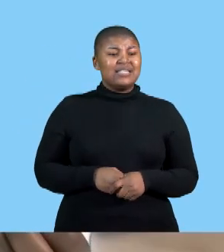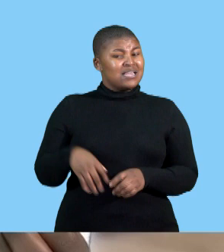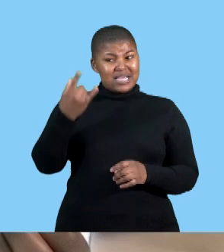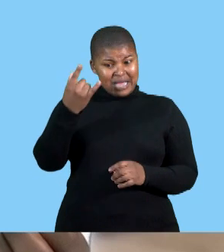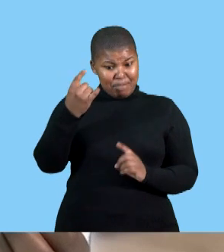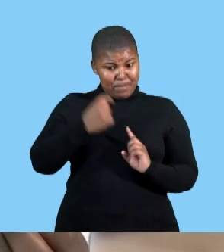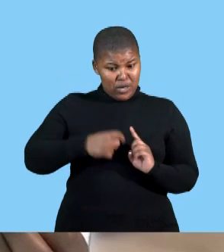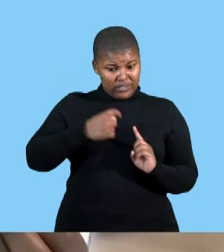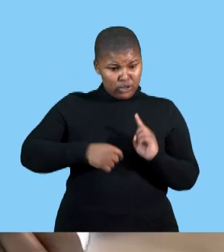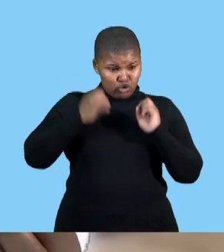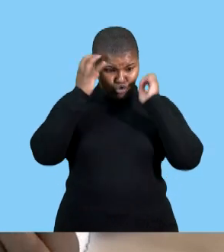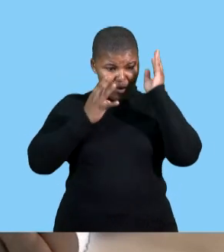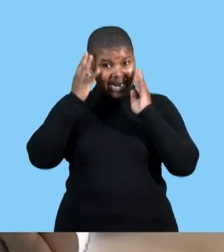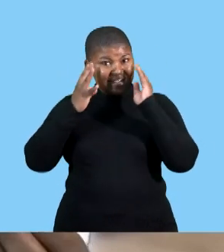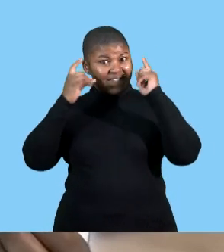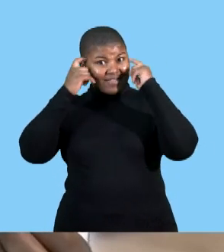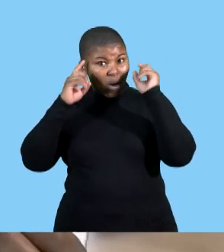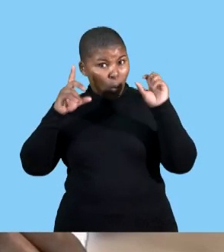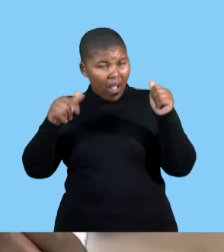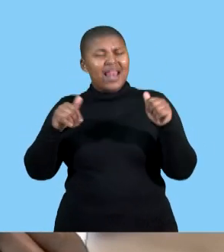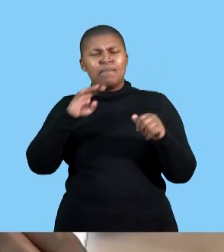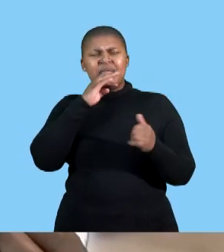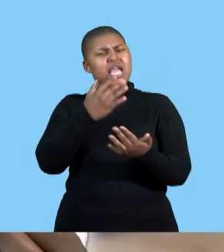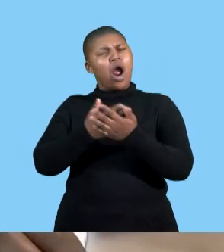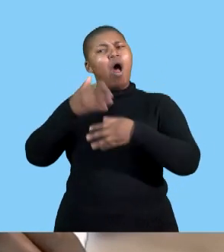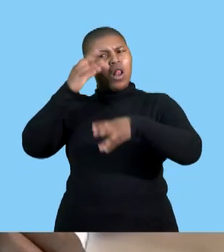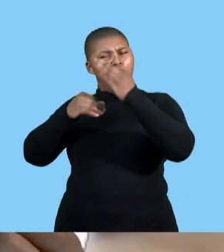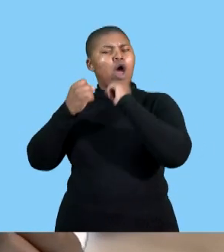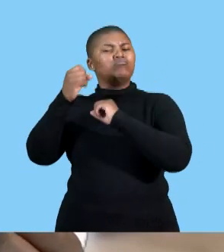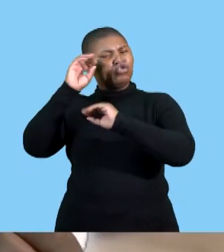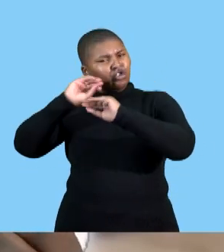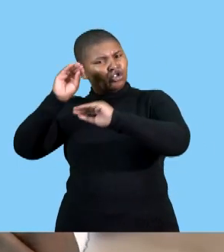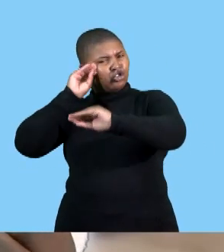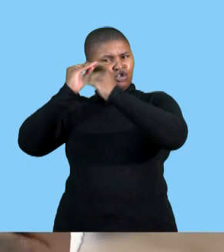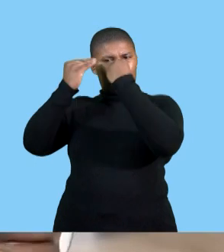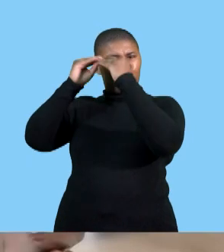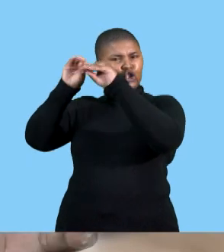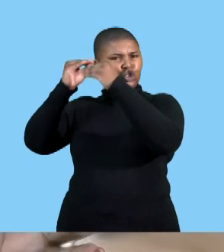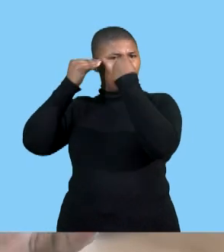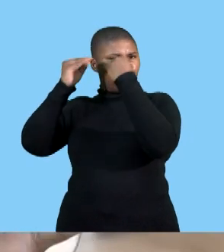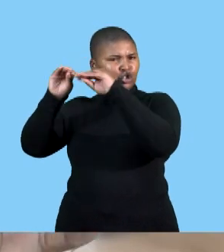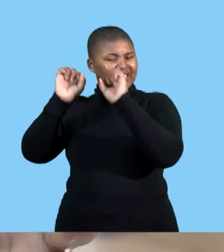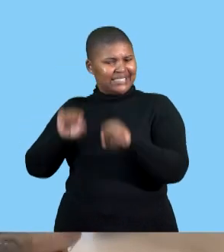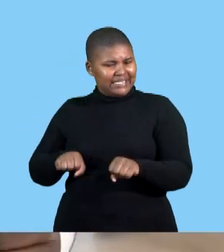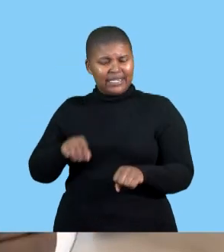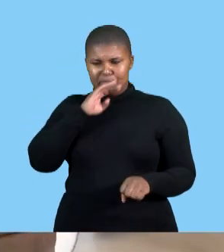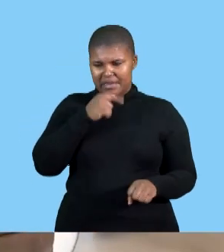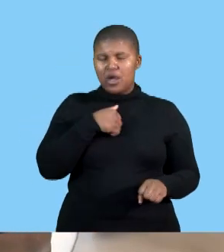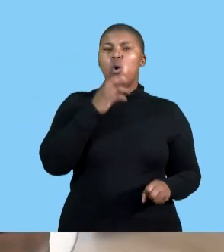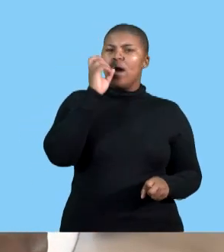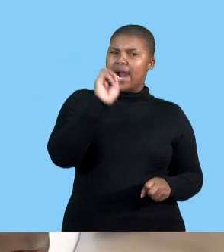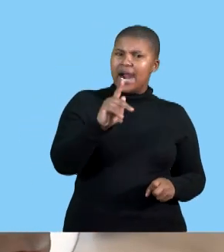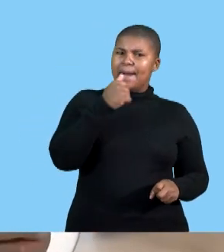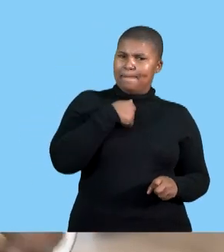teachable spirit, basically, to say, I understand that in order for me to reach there, there's so many errors that are going to happen. They